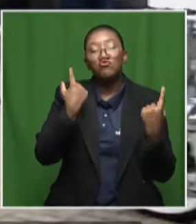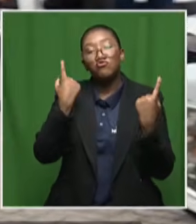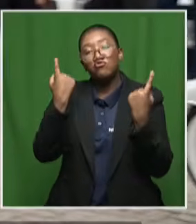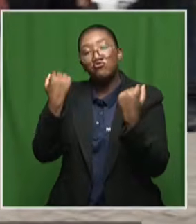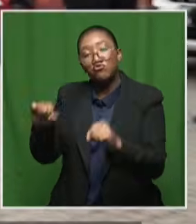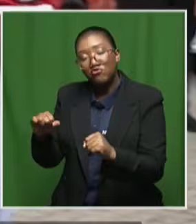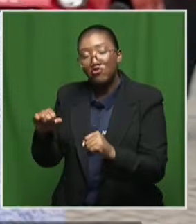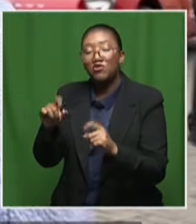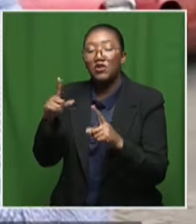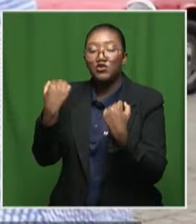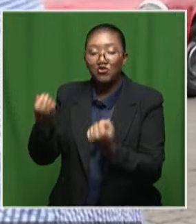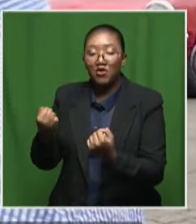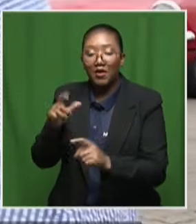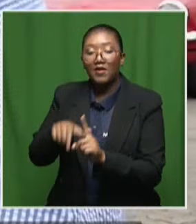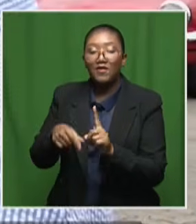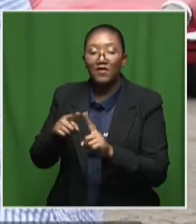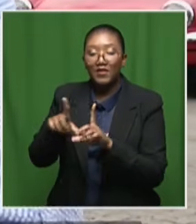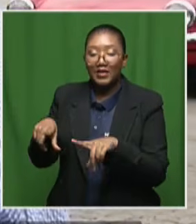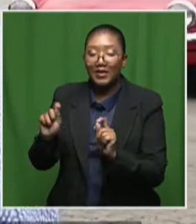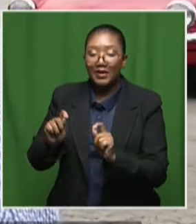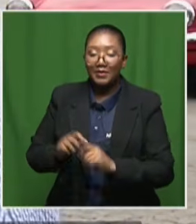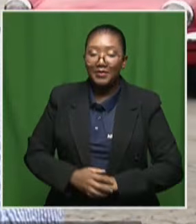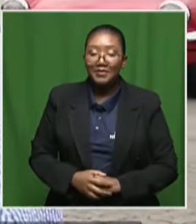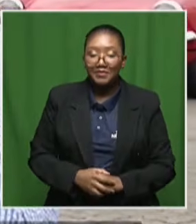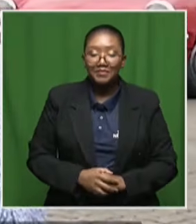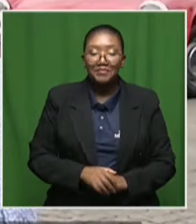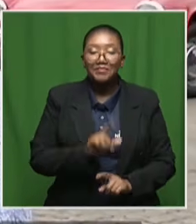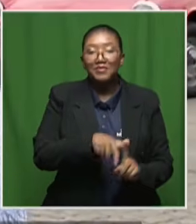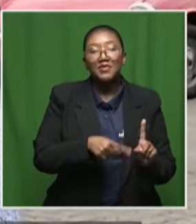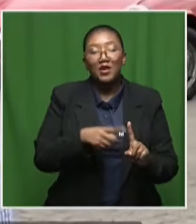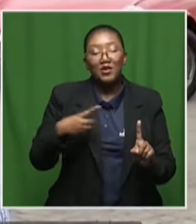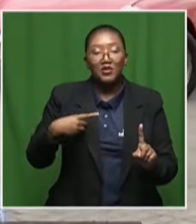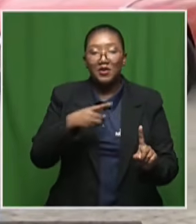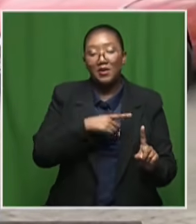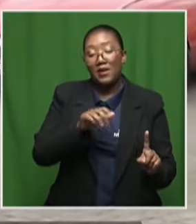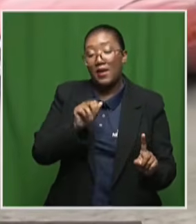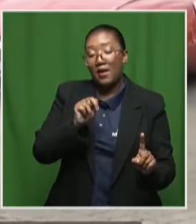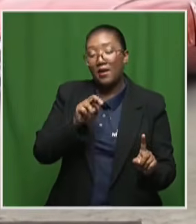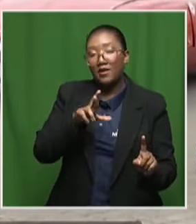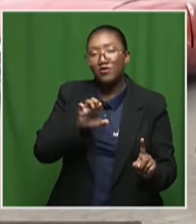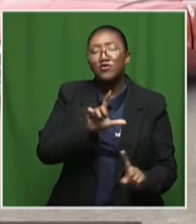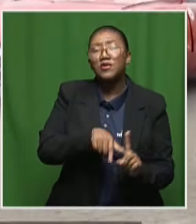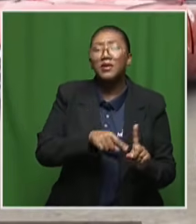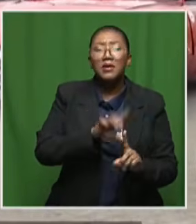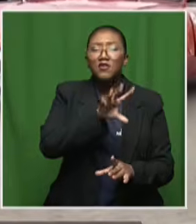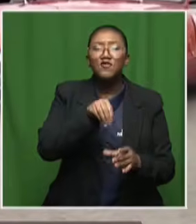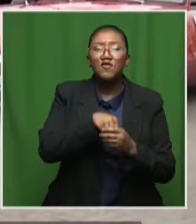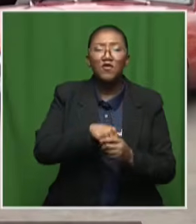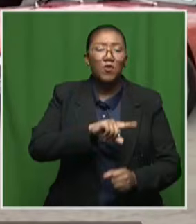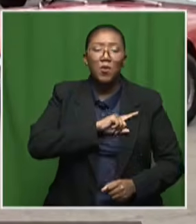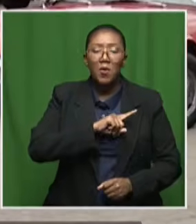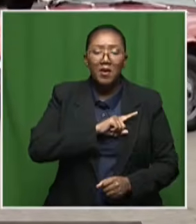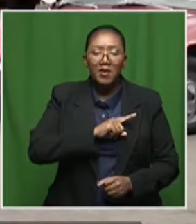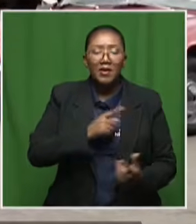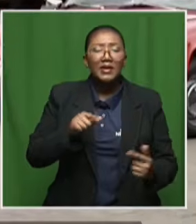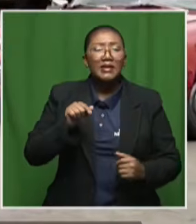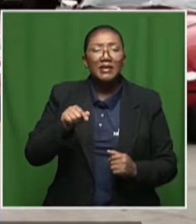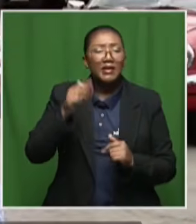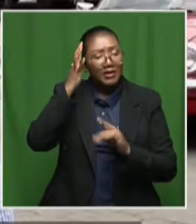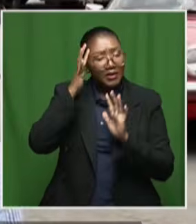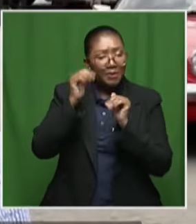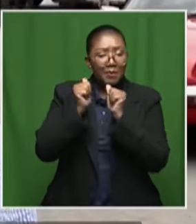little boy. Let's now bring in Dr. Andre Hattingh. Doctor, just talk to us about, why did you want to get involved? But let's first speak about this condition,